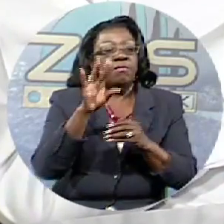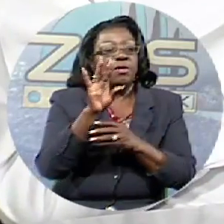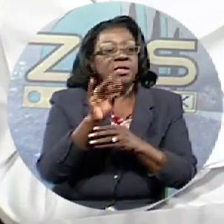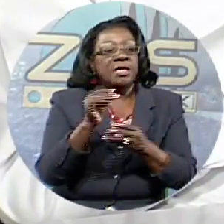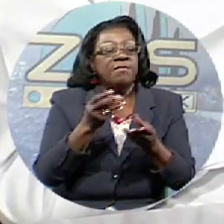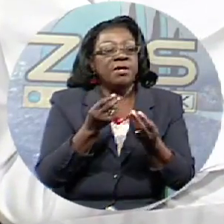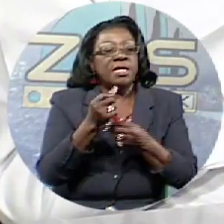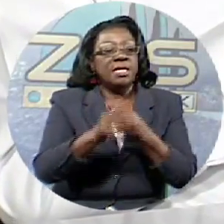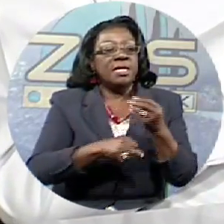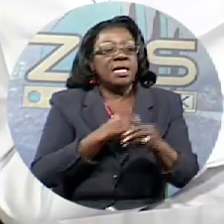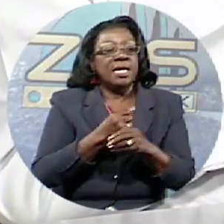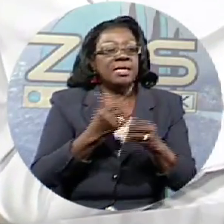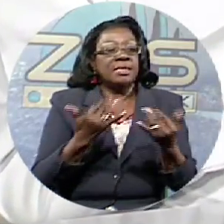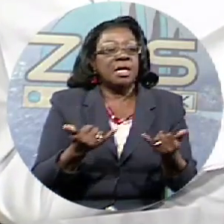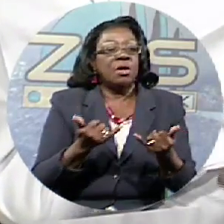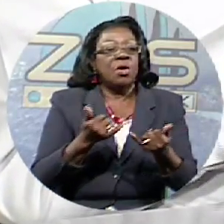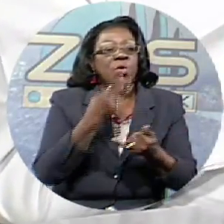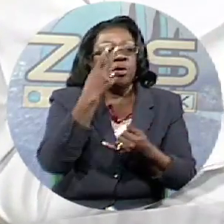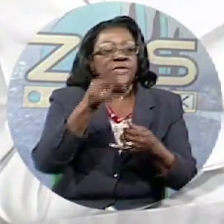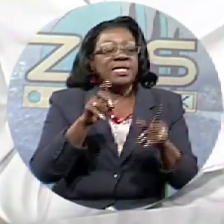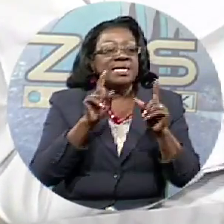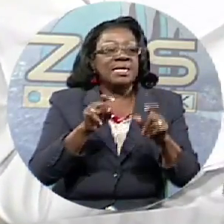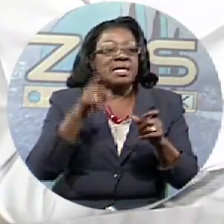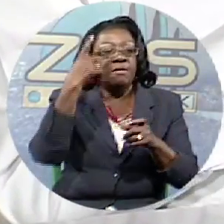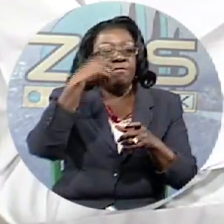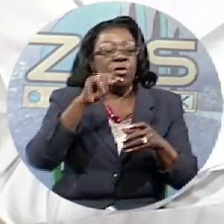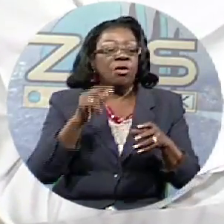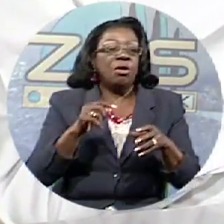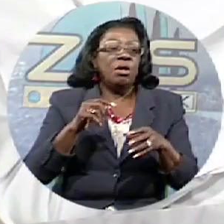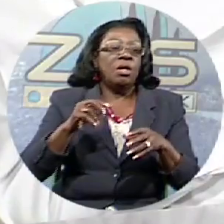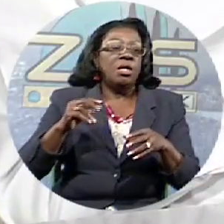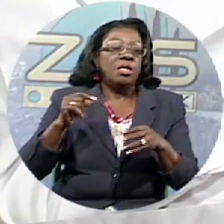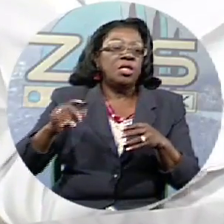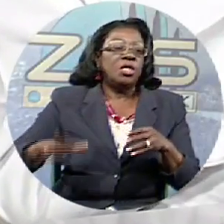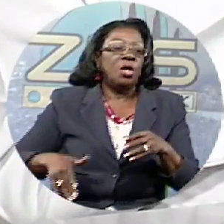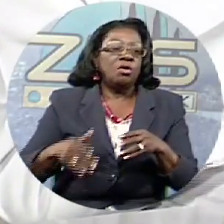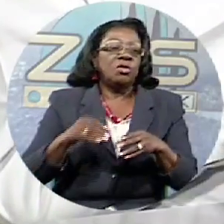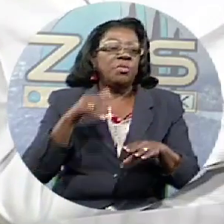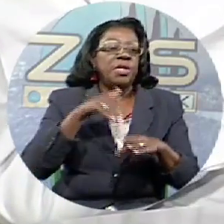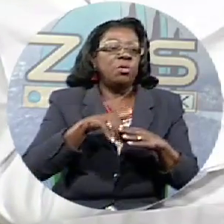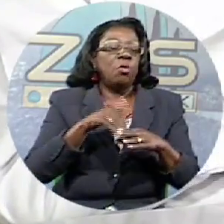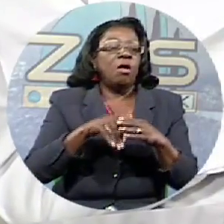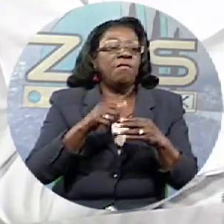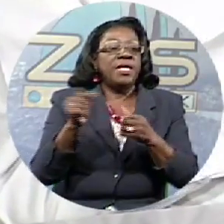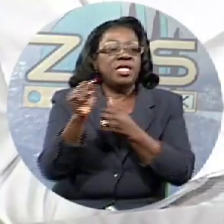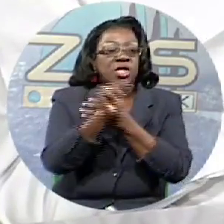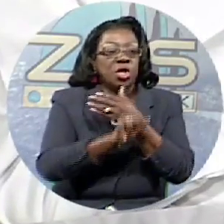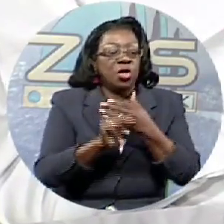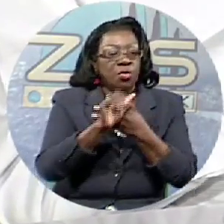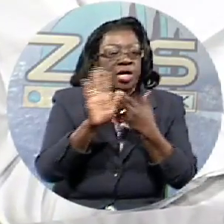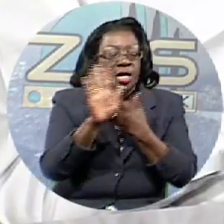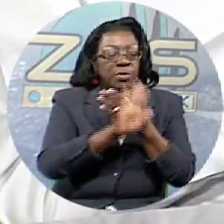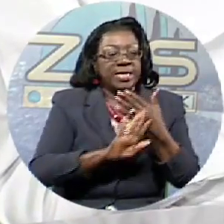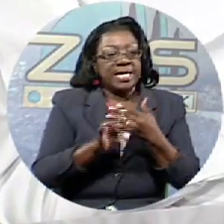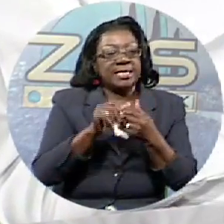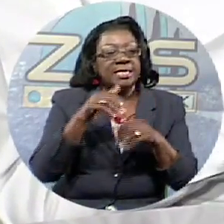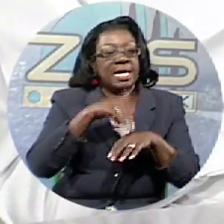For several years now, we've seen the need for the dogs to evolve as our security team evolve. Mm-hmm. We had to